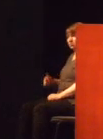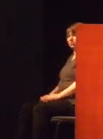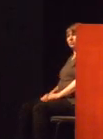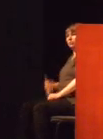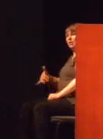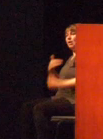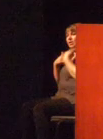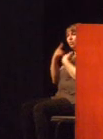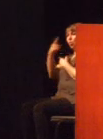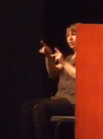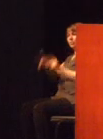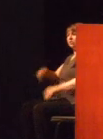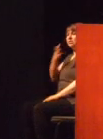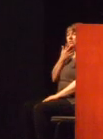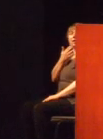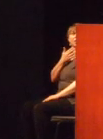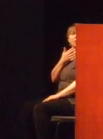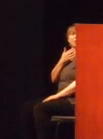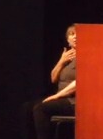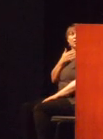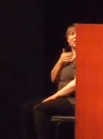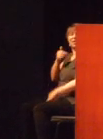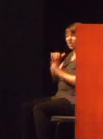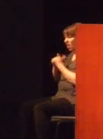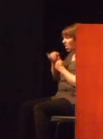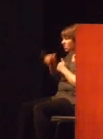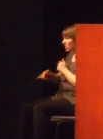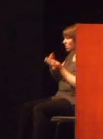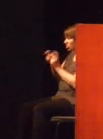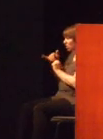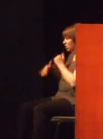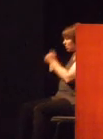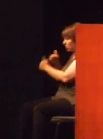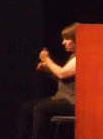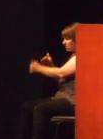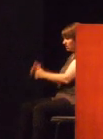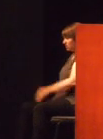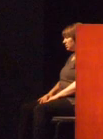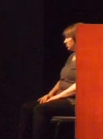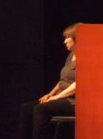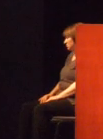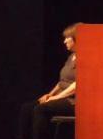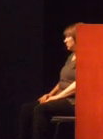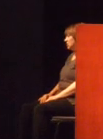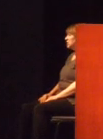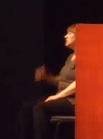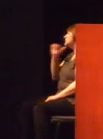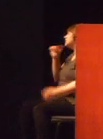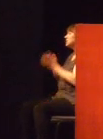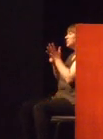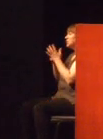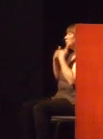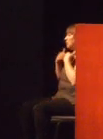one person of color on our team and the rest of us are white. So how's that gonna change this process? And it doesn't mean that you have to have foregone conclusions about what it